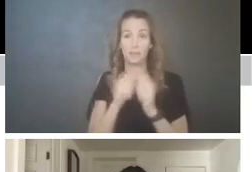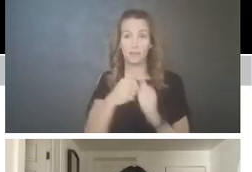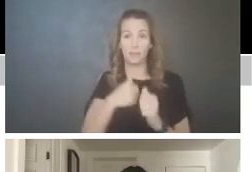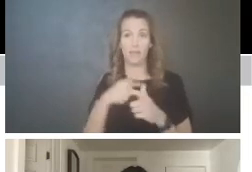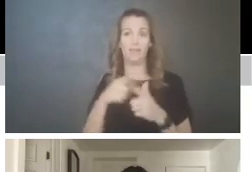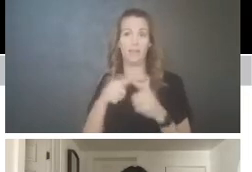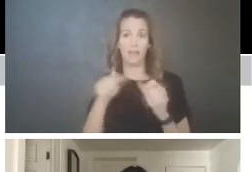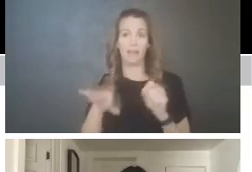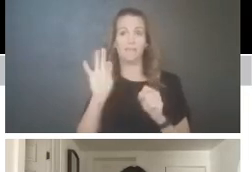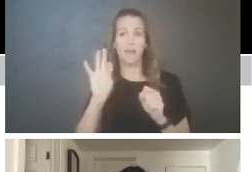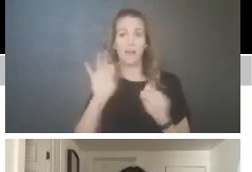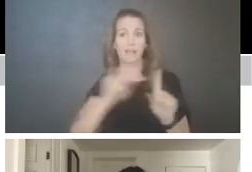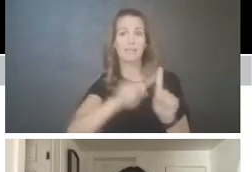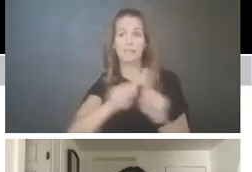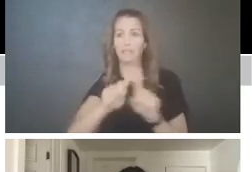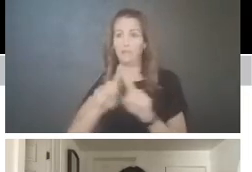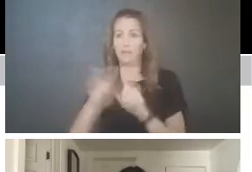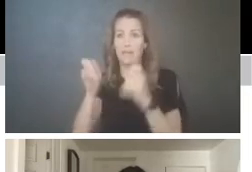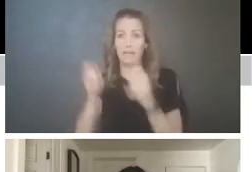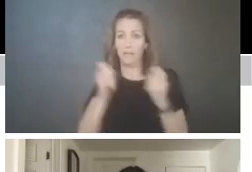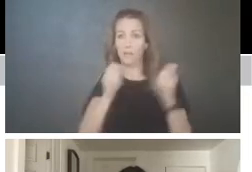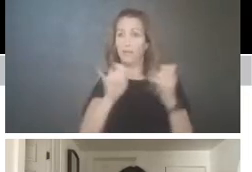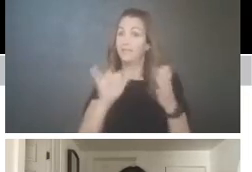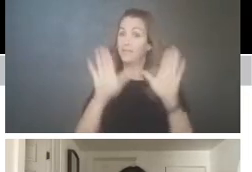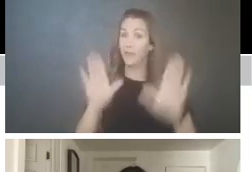find different individuals to connect with, which is great.